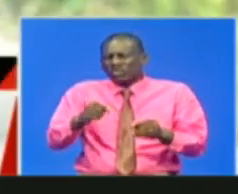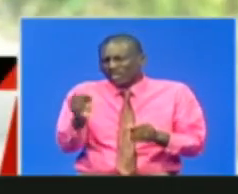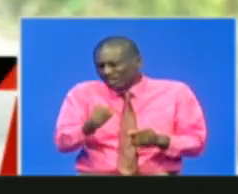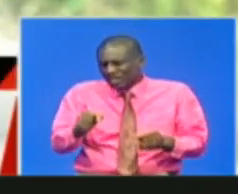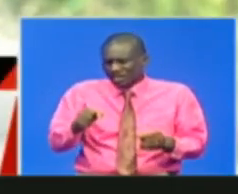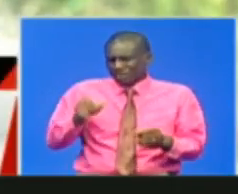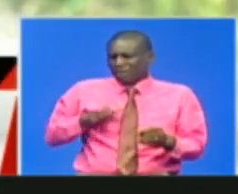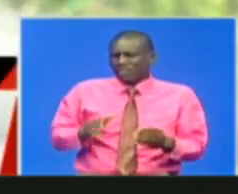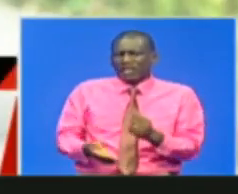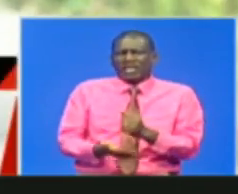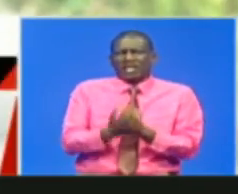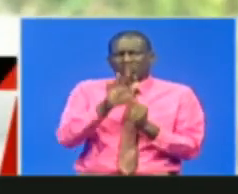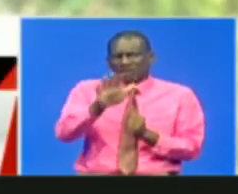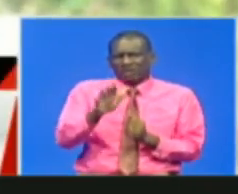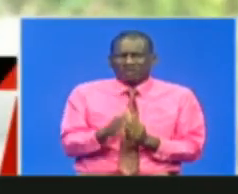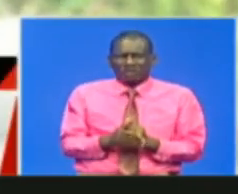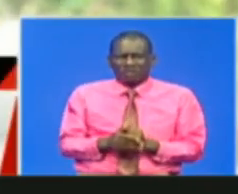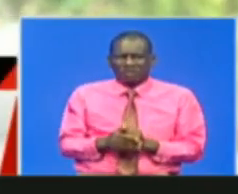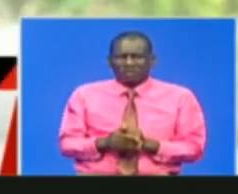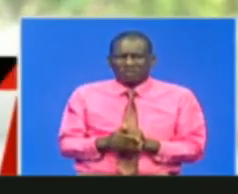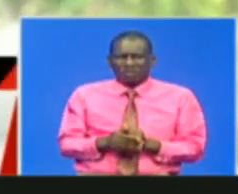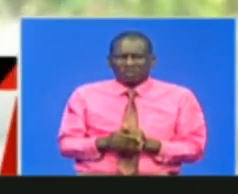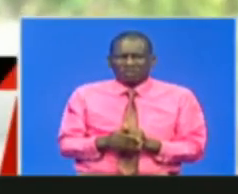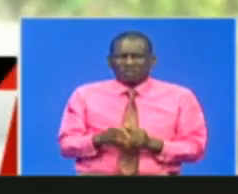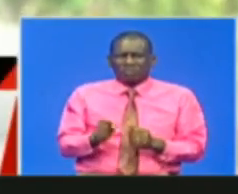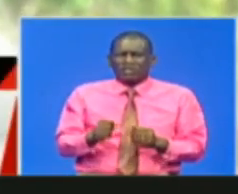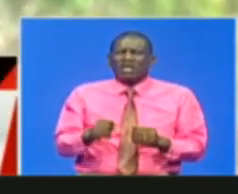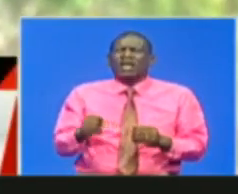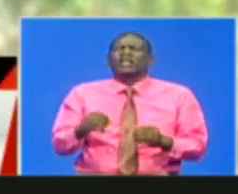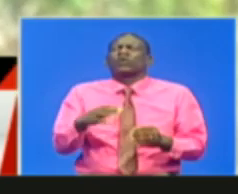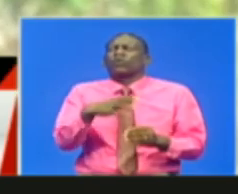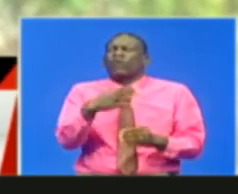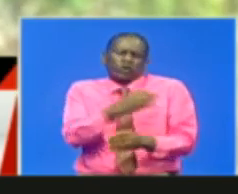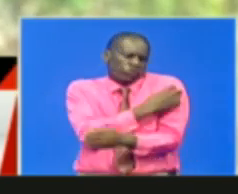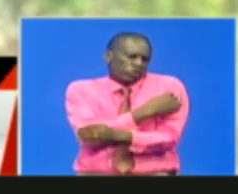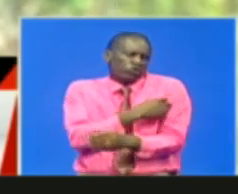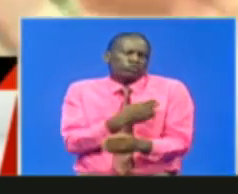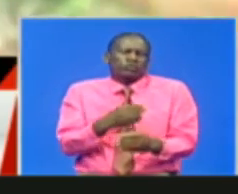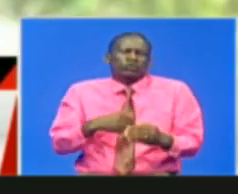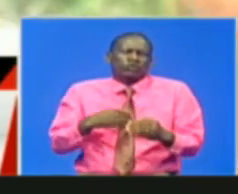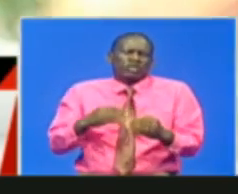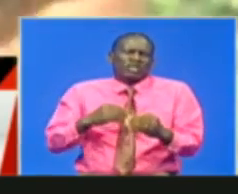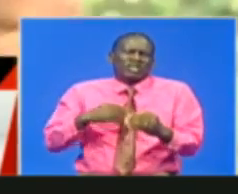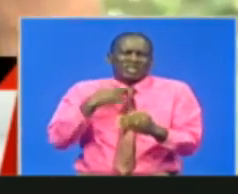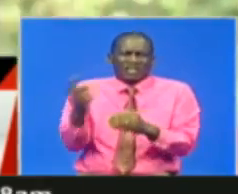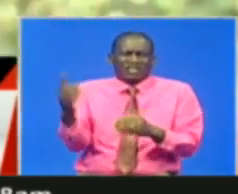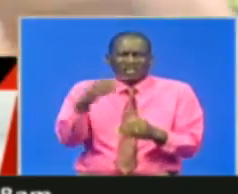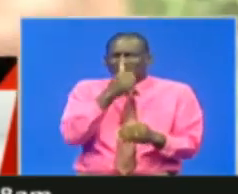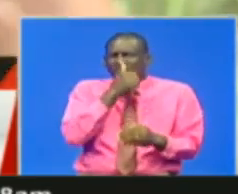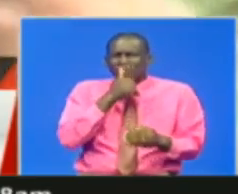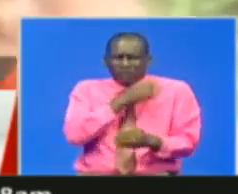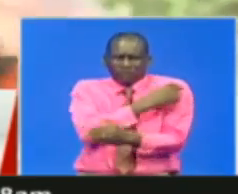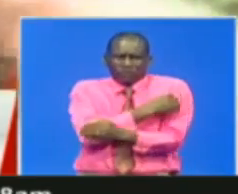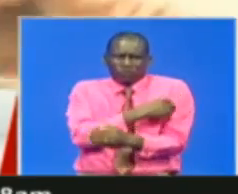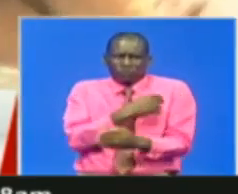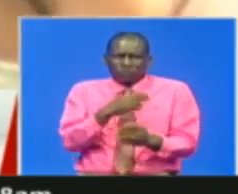alimsaidia. Nilimchukua hospitali keshowe kwa private. Alafu kutoka hospitali nimepata